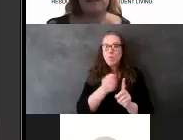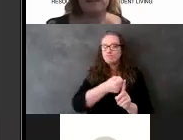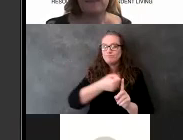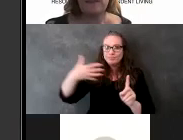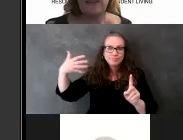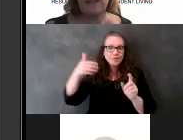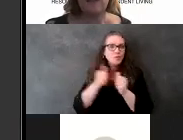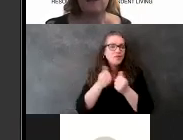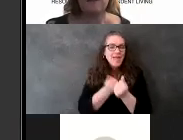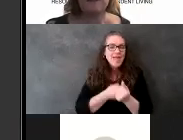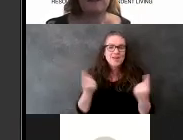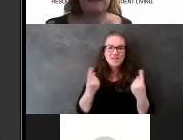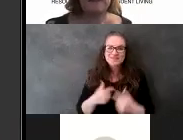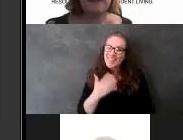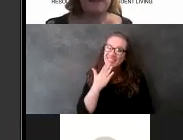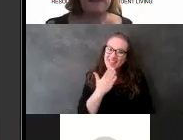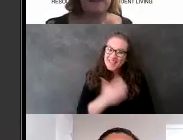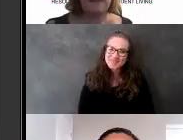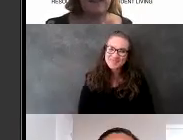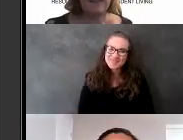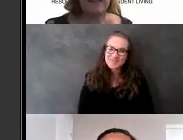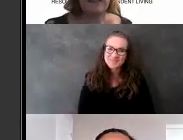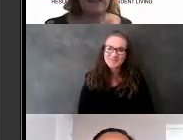teams. Thank you.